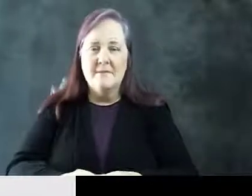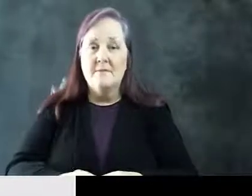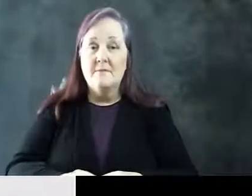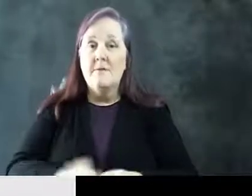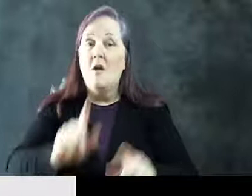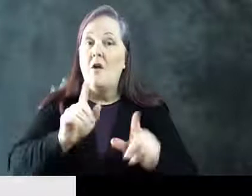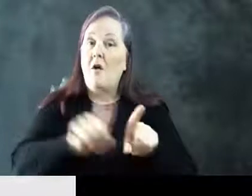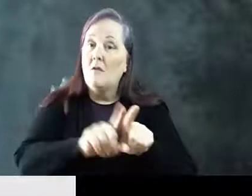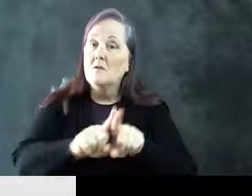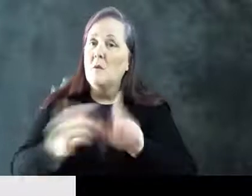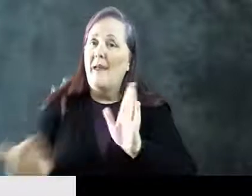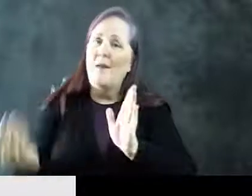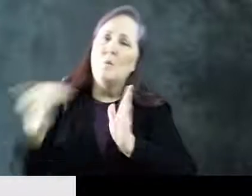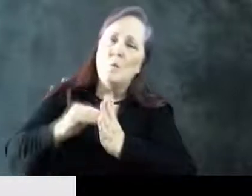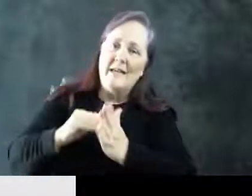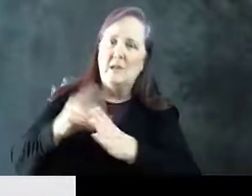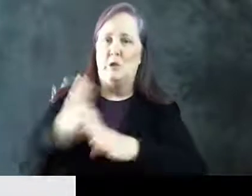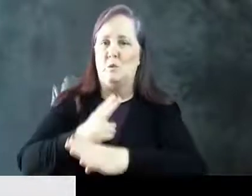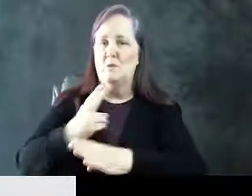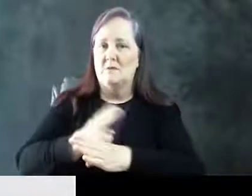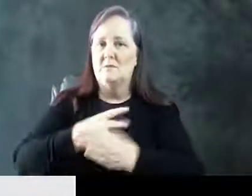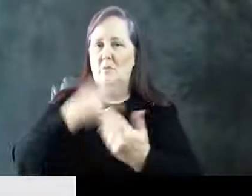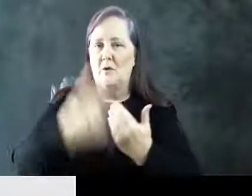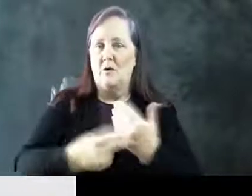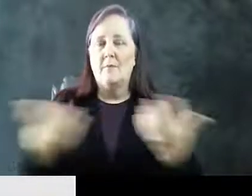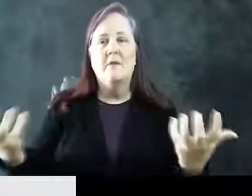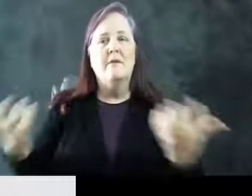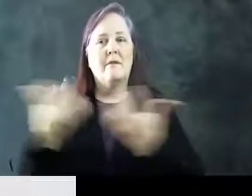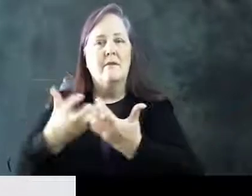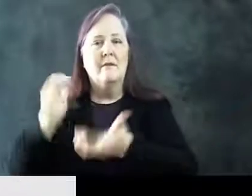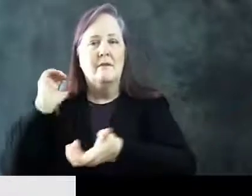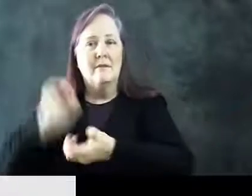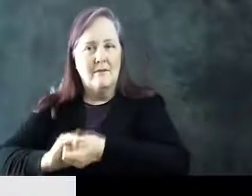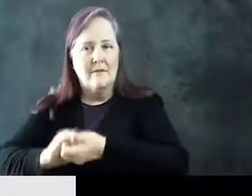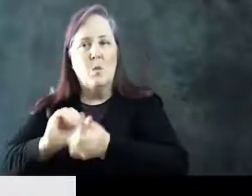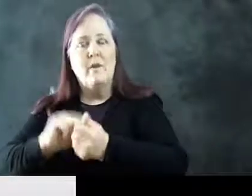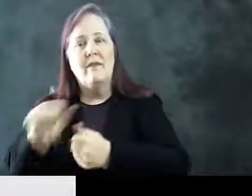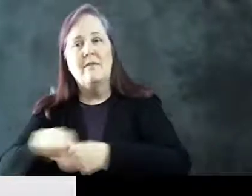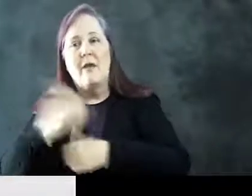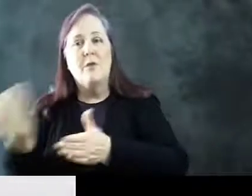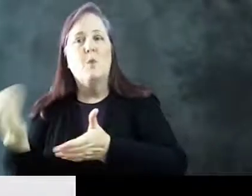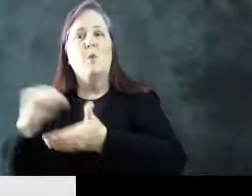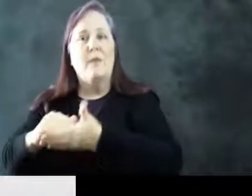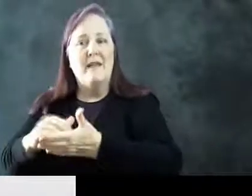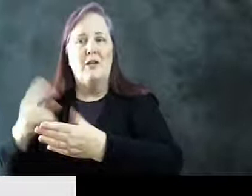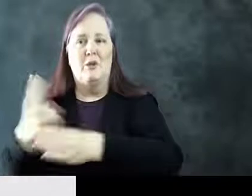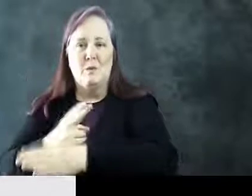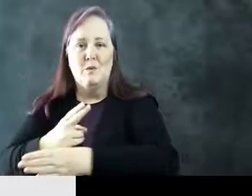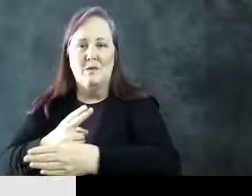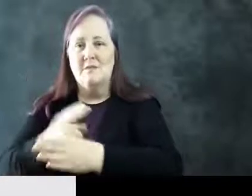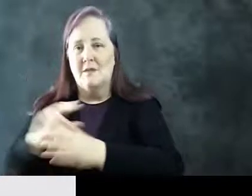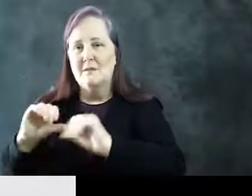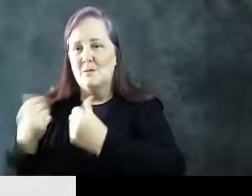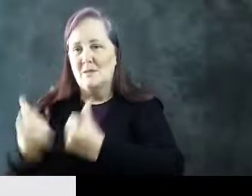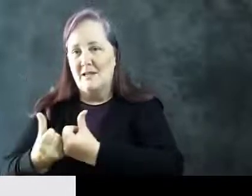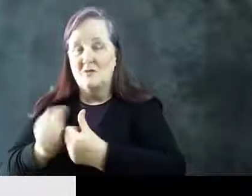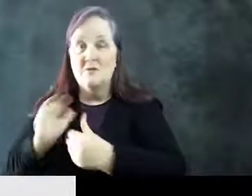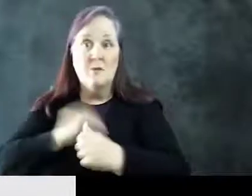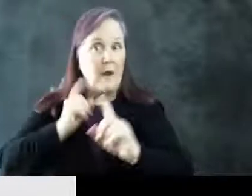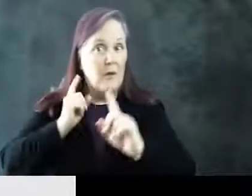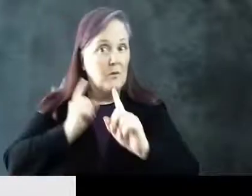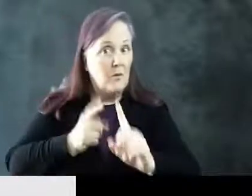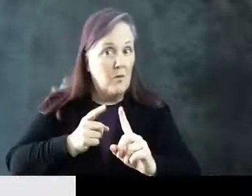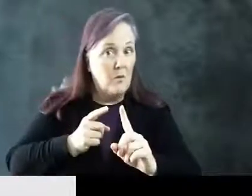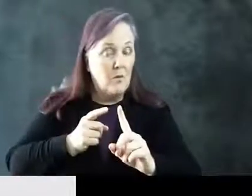reuse program that we do in partnership with other reuse organizations. And our goal in the reuse program is to